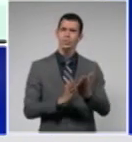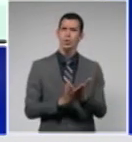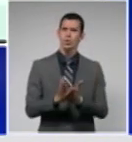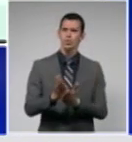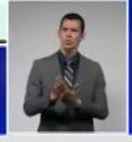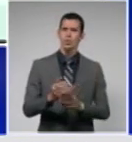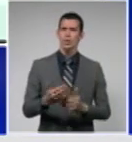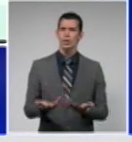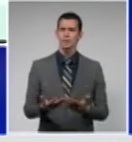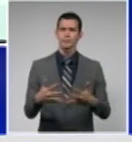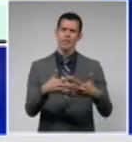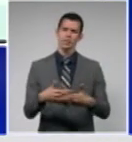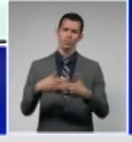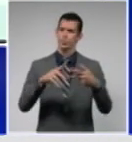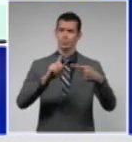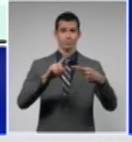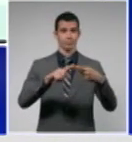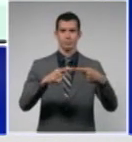high number of cases,